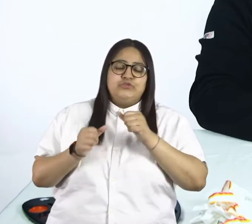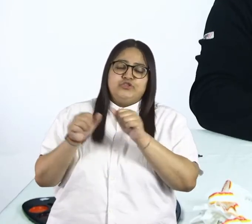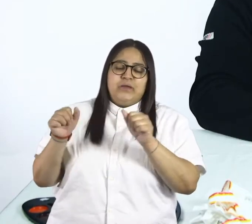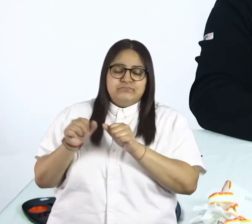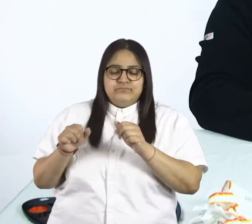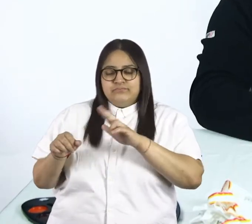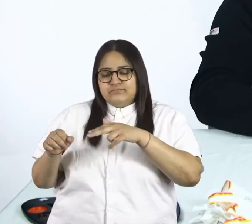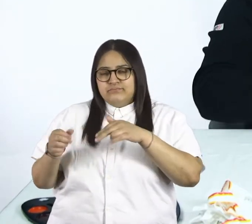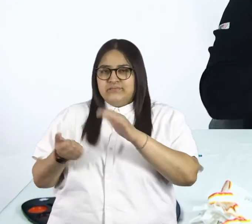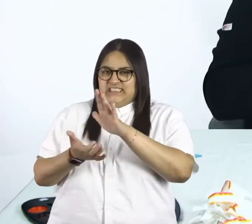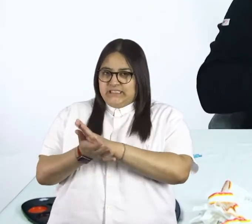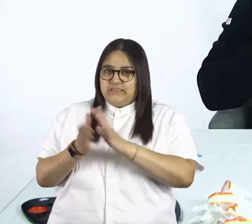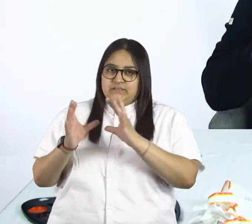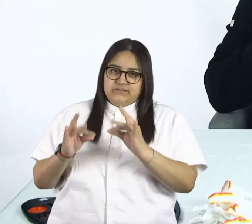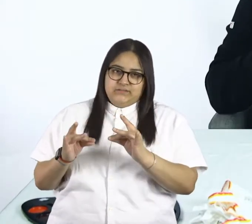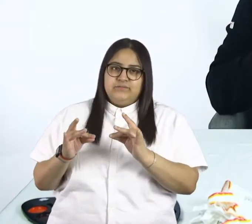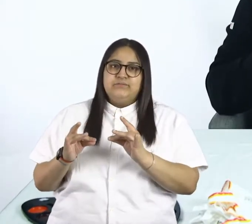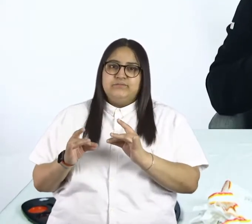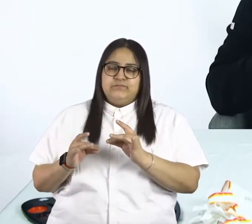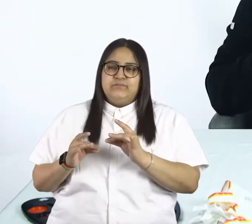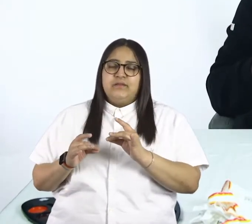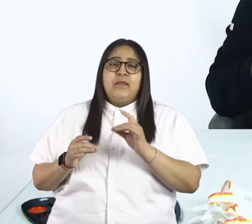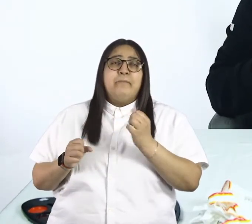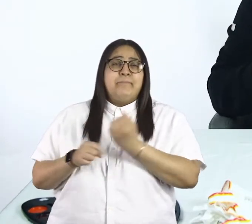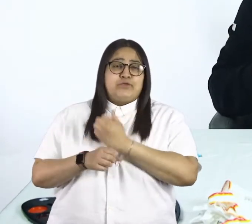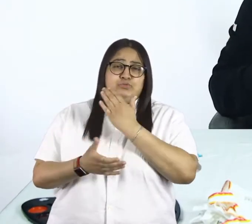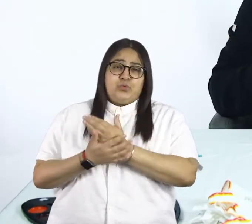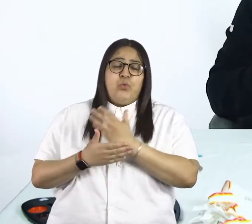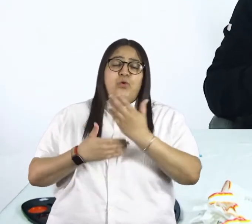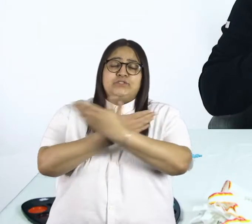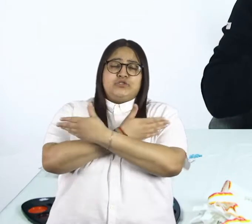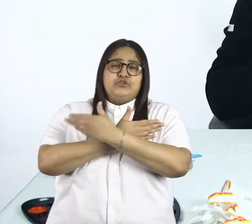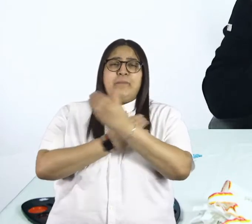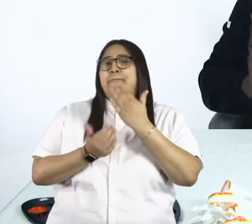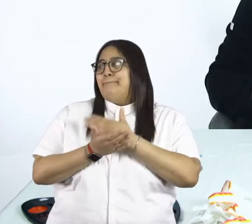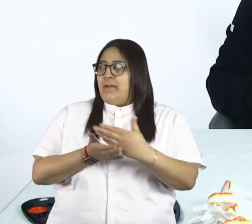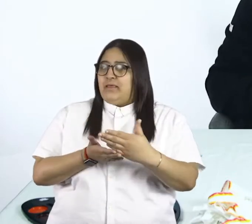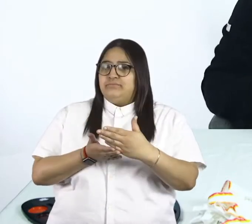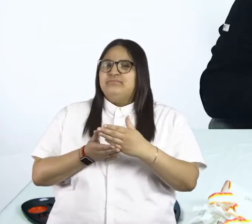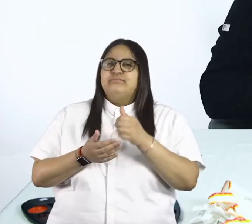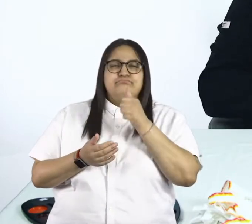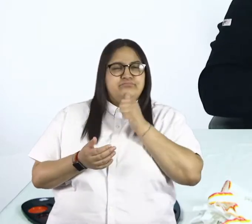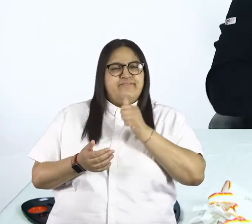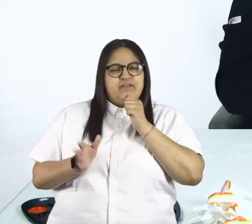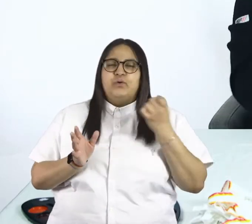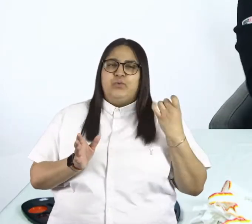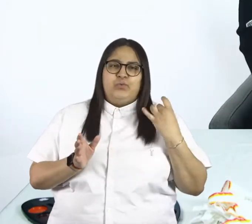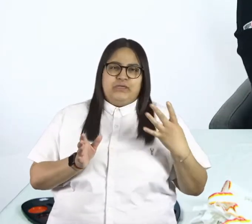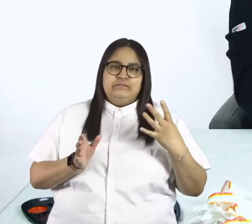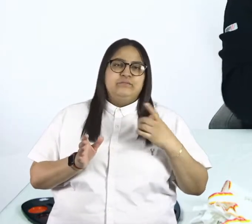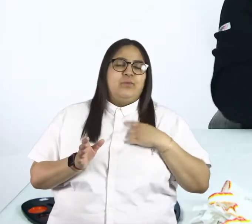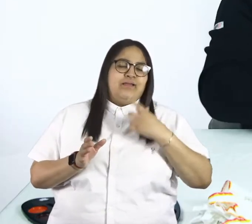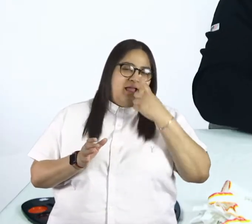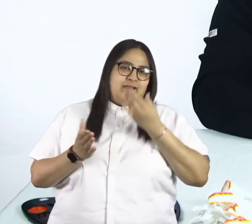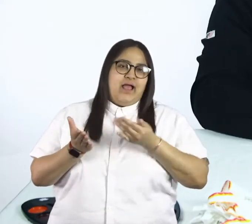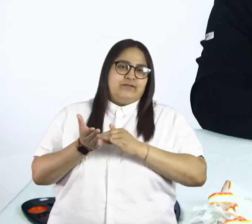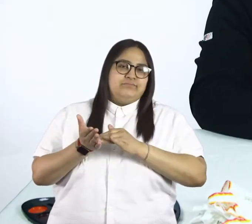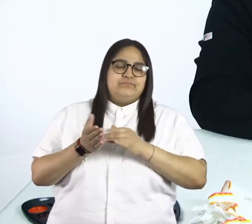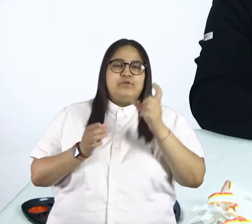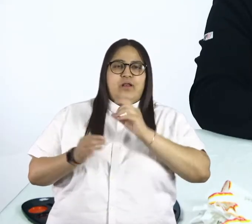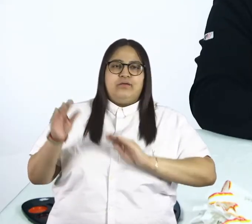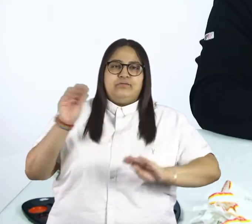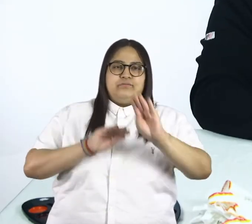pieces. Make sure you have a plain t-shirt, white preferably, because you can go crazy with colors and stuff. But it's totally